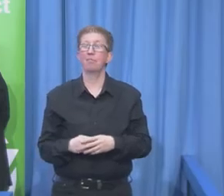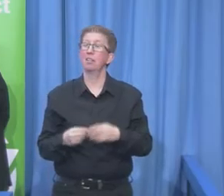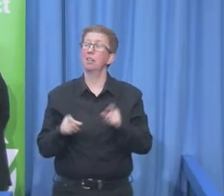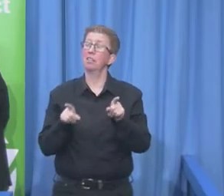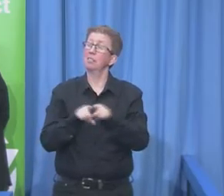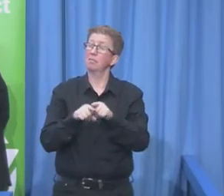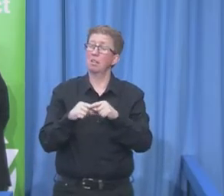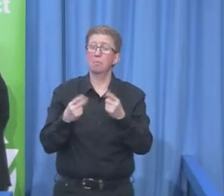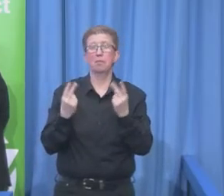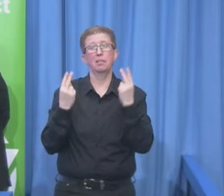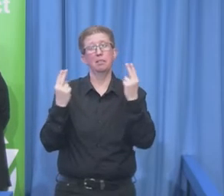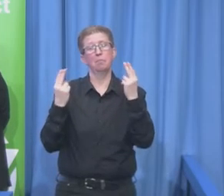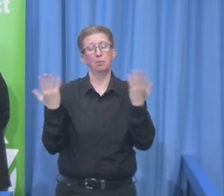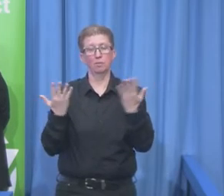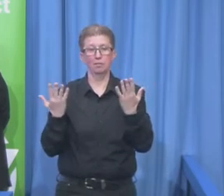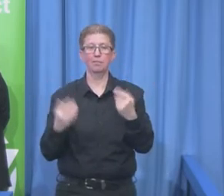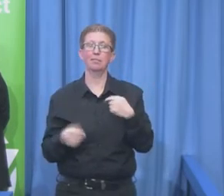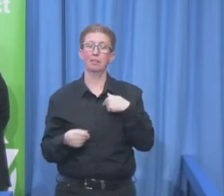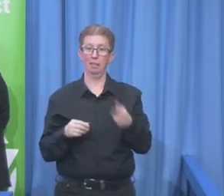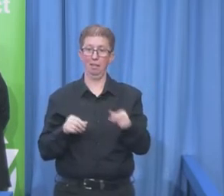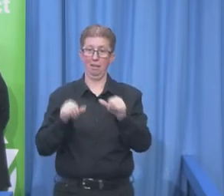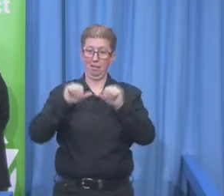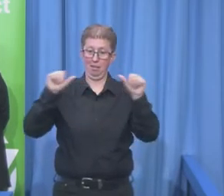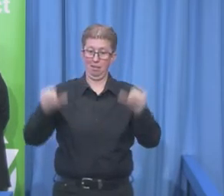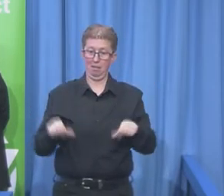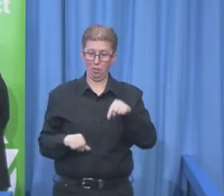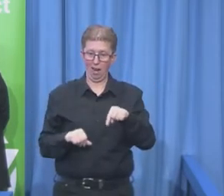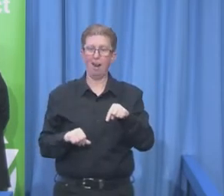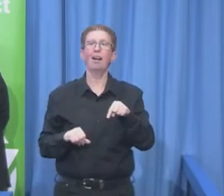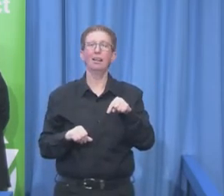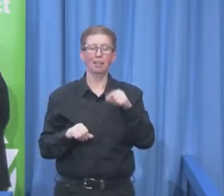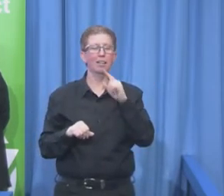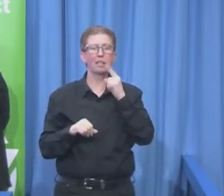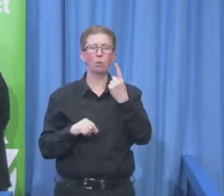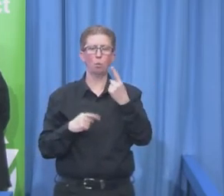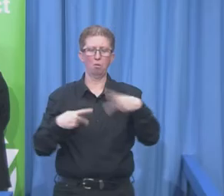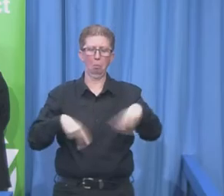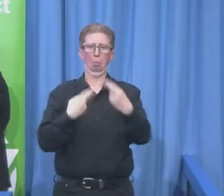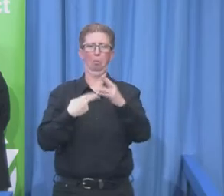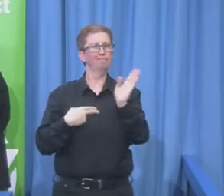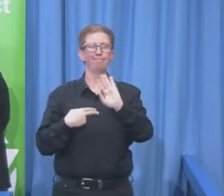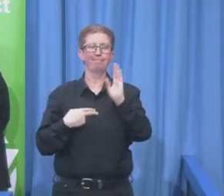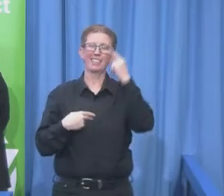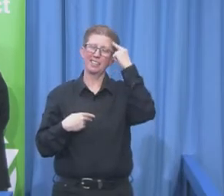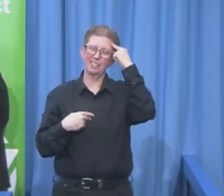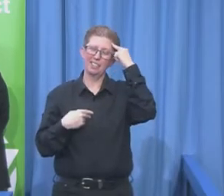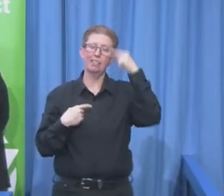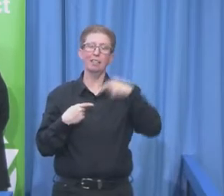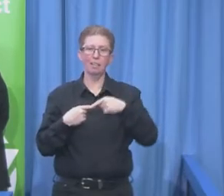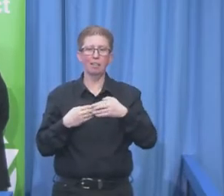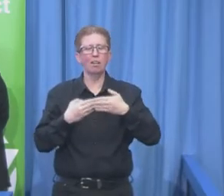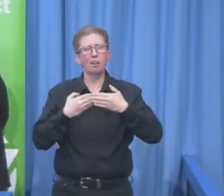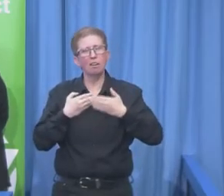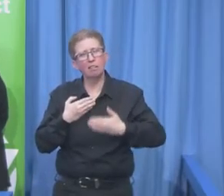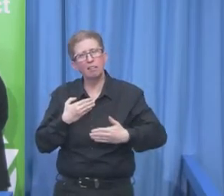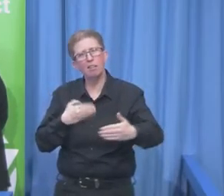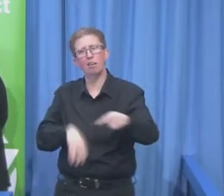We just implemented the model. But now we are on the way that several of our job and business services programs are